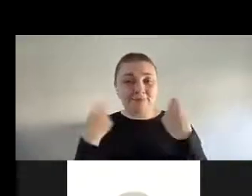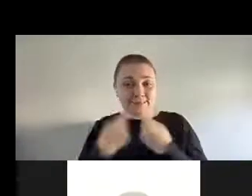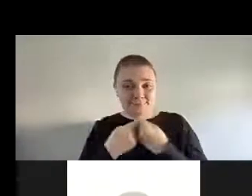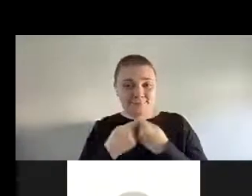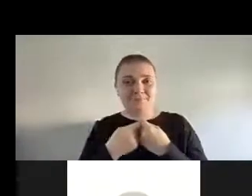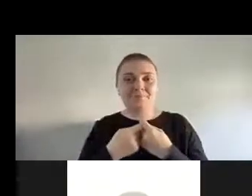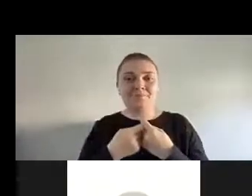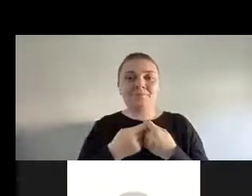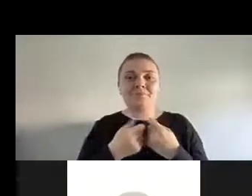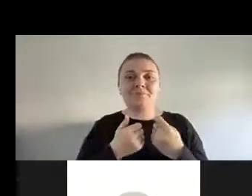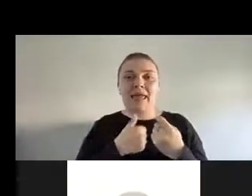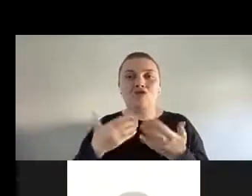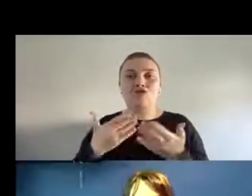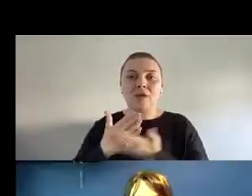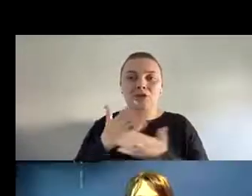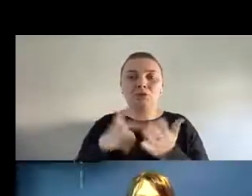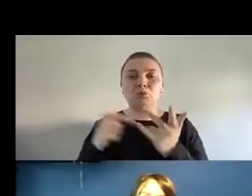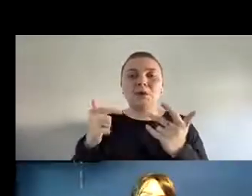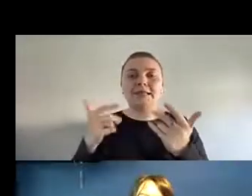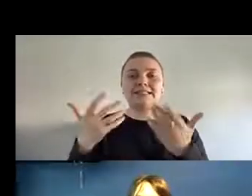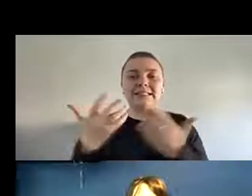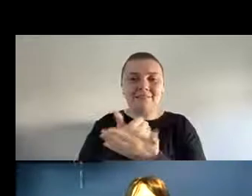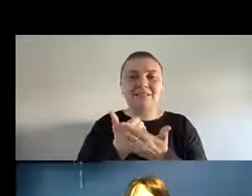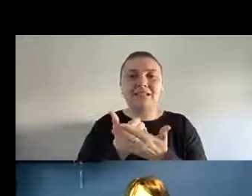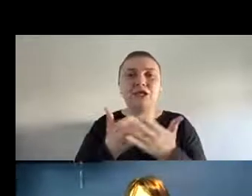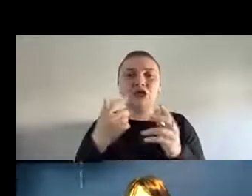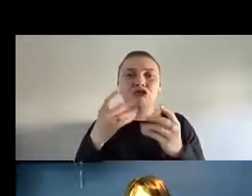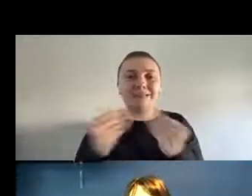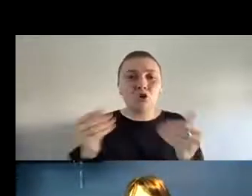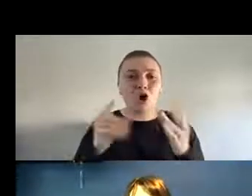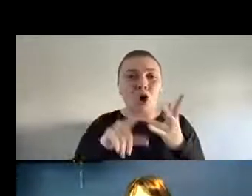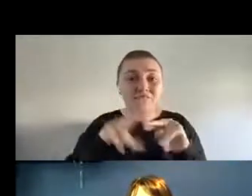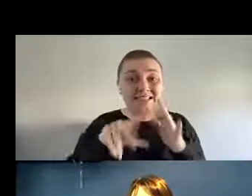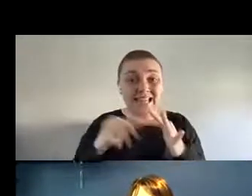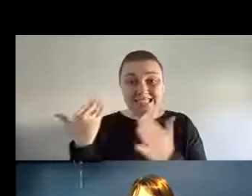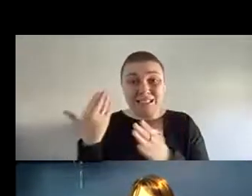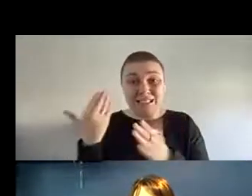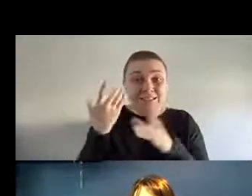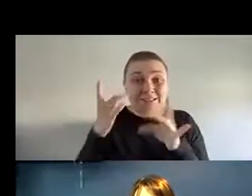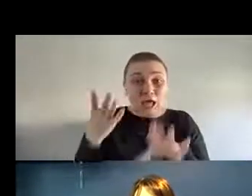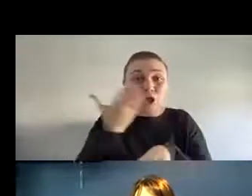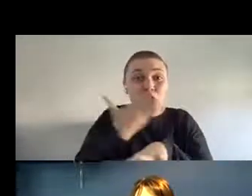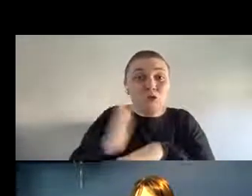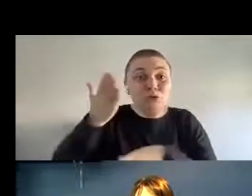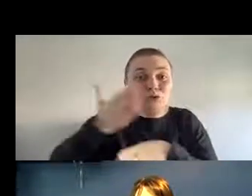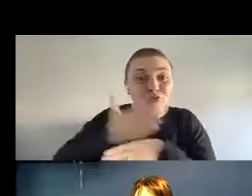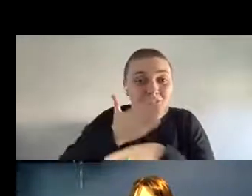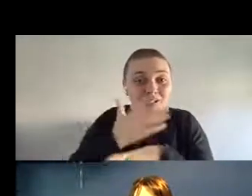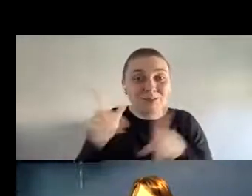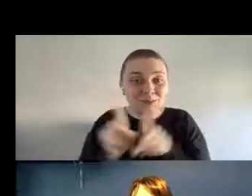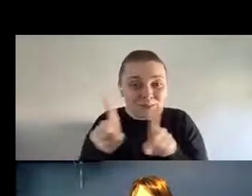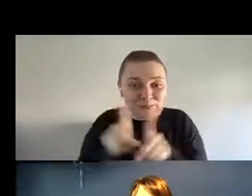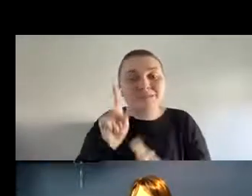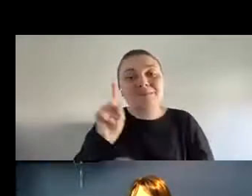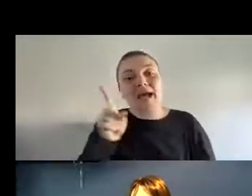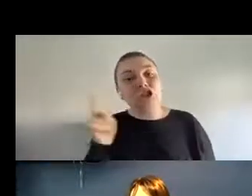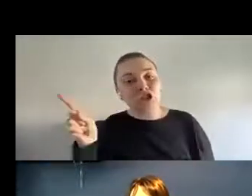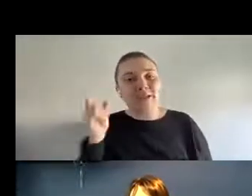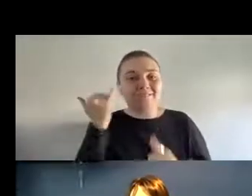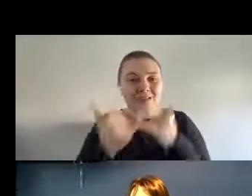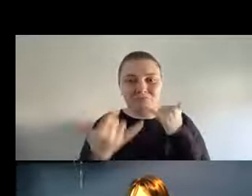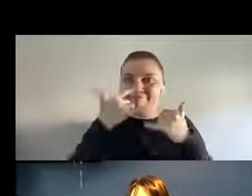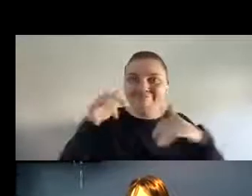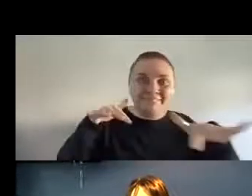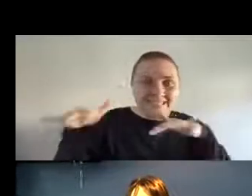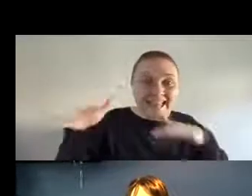to Safety Resource Project Officer, and now undertaking a new role as well. But she also is a very busy lady and